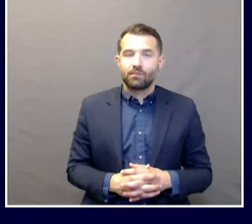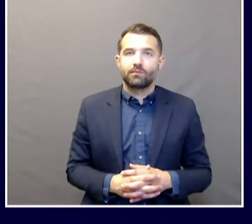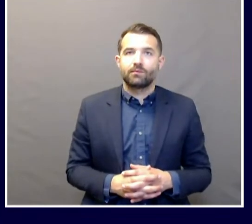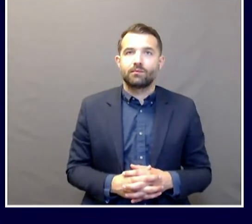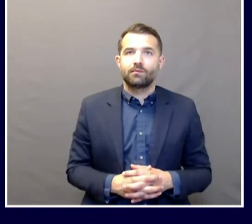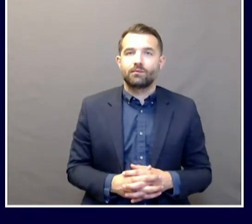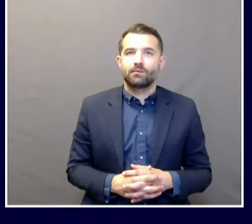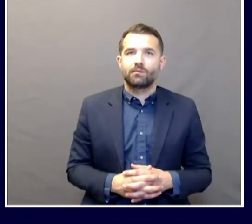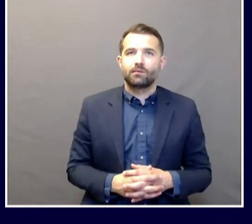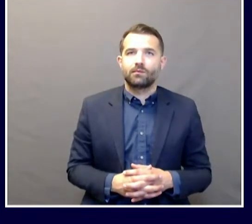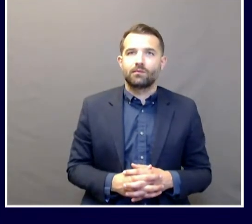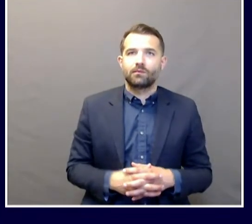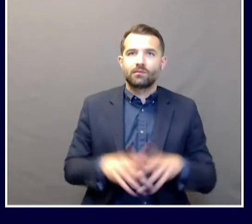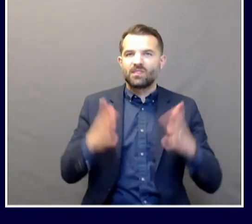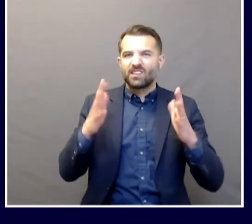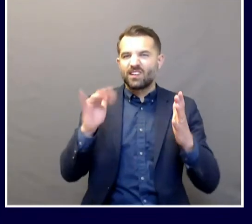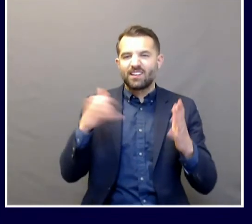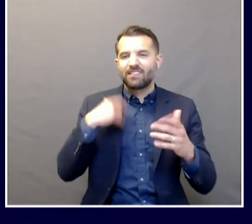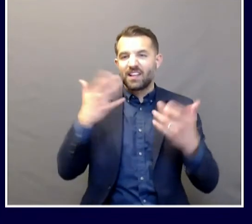Shots campaign if you.